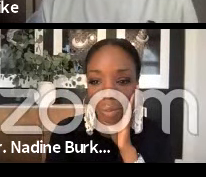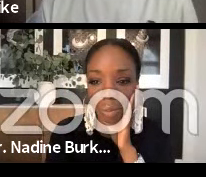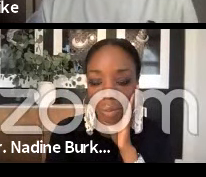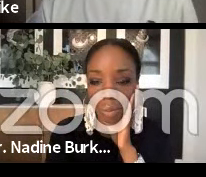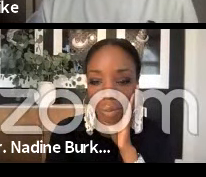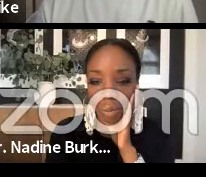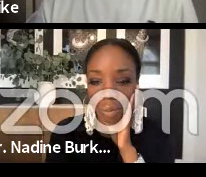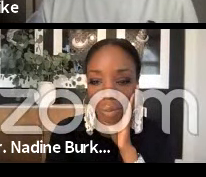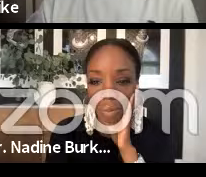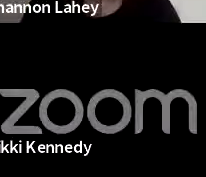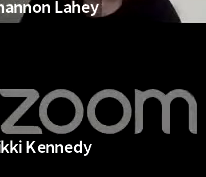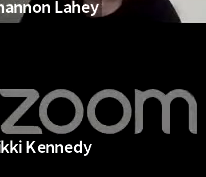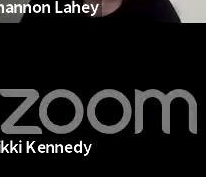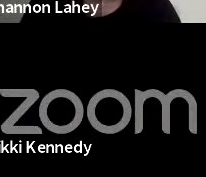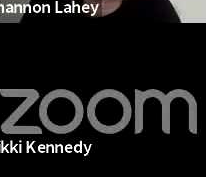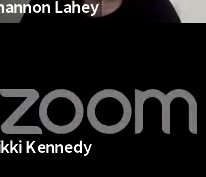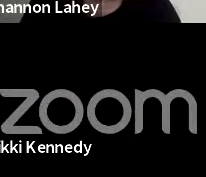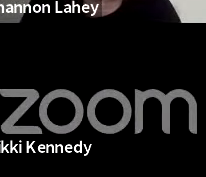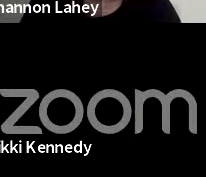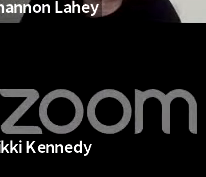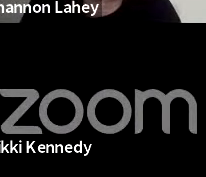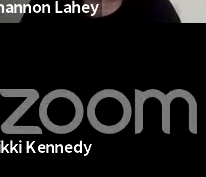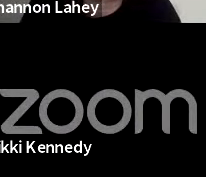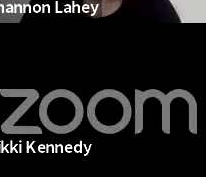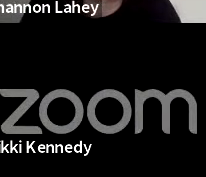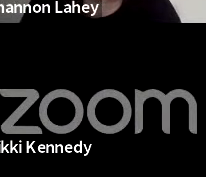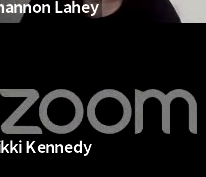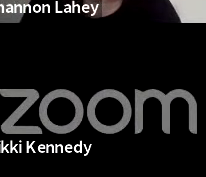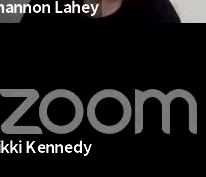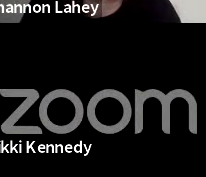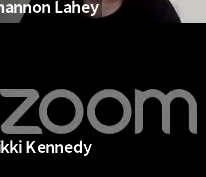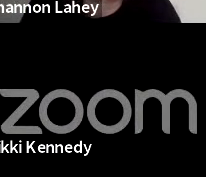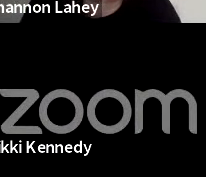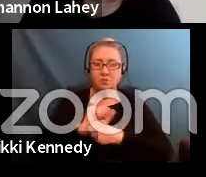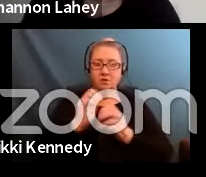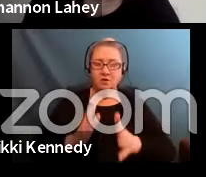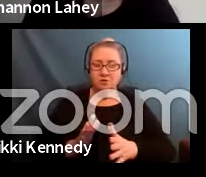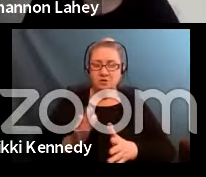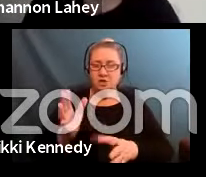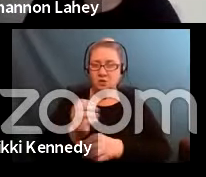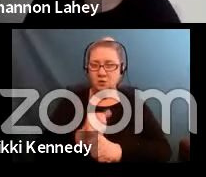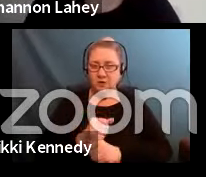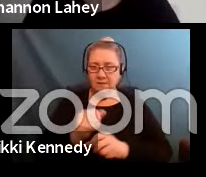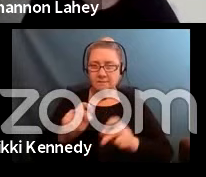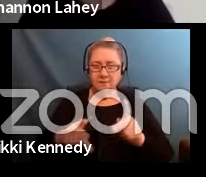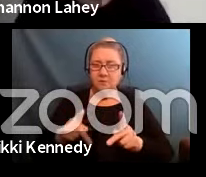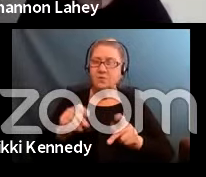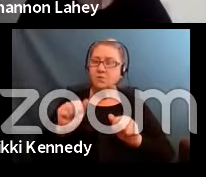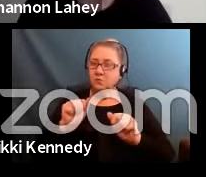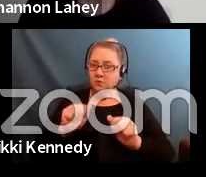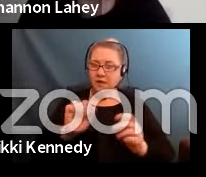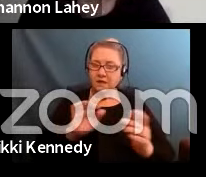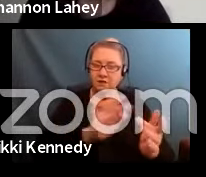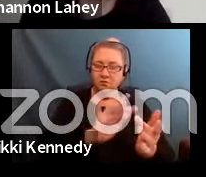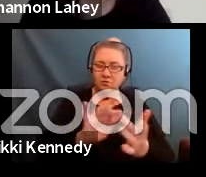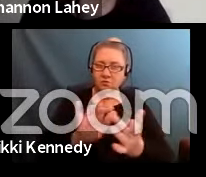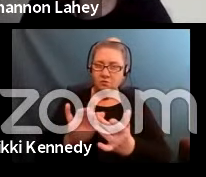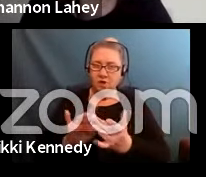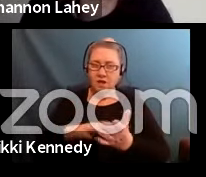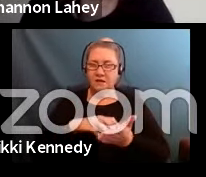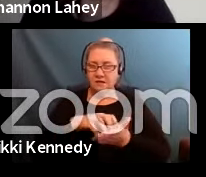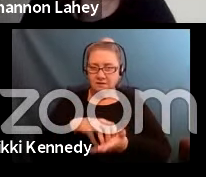to work closely with our county health partners to get those providers that can reach those key populations, just like the ones you described. Those are the